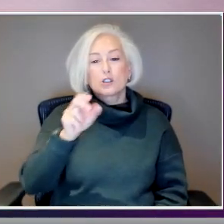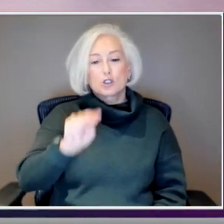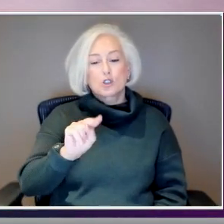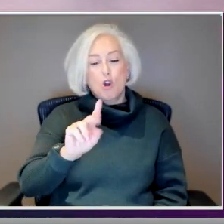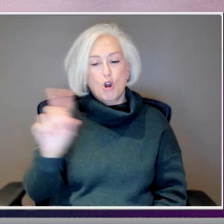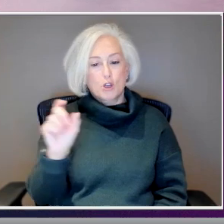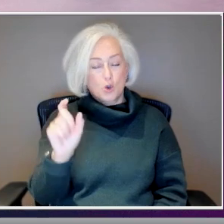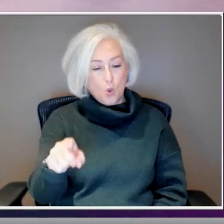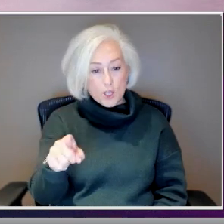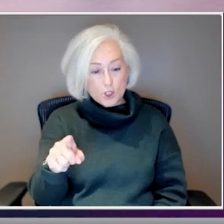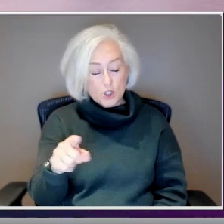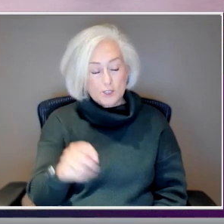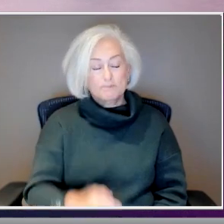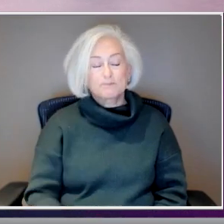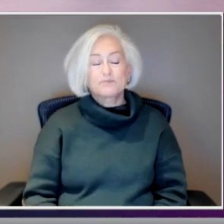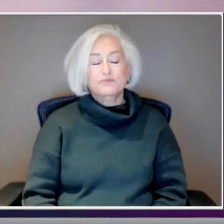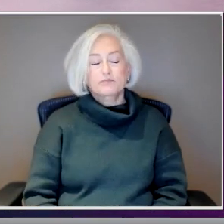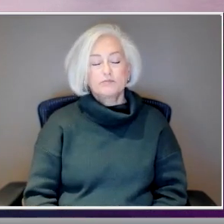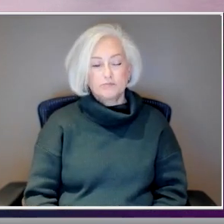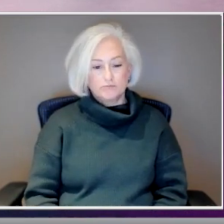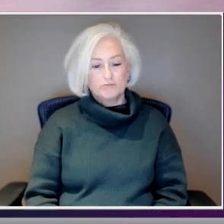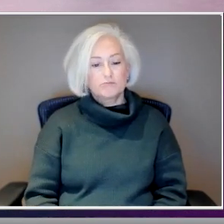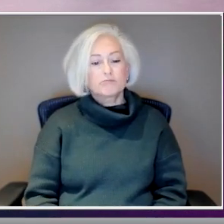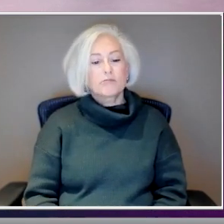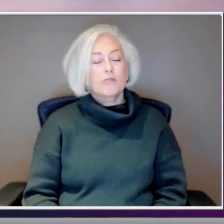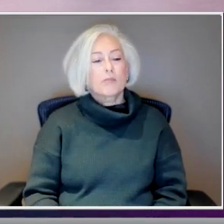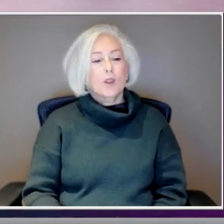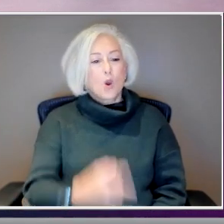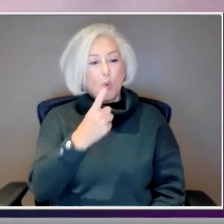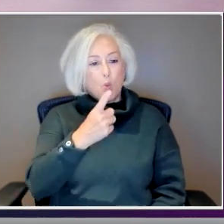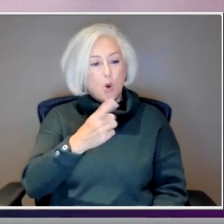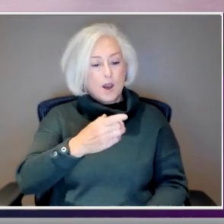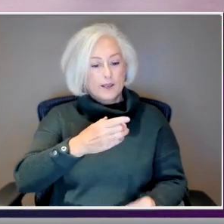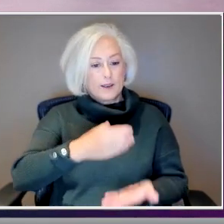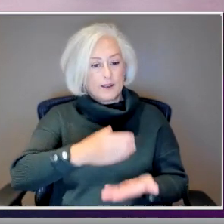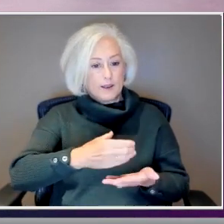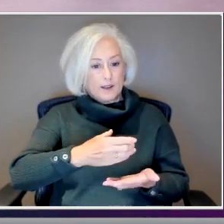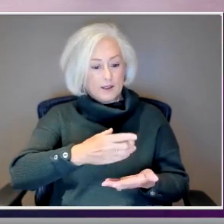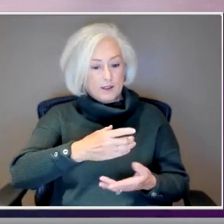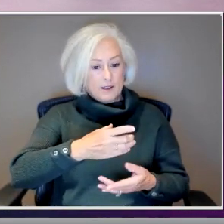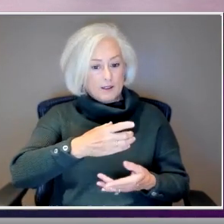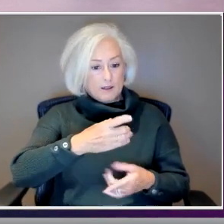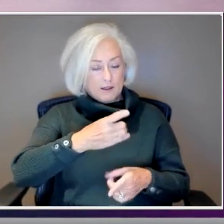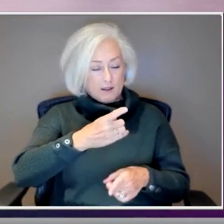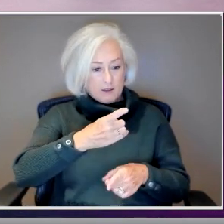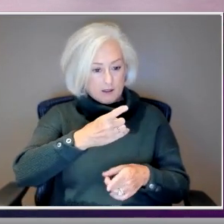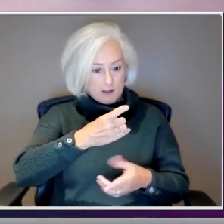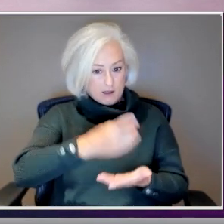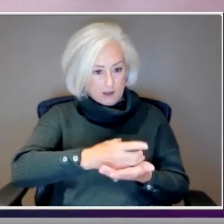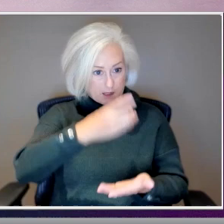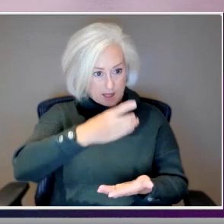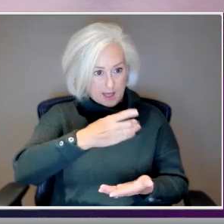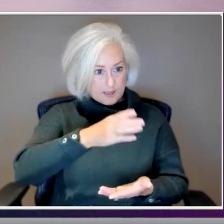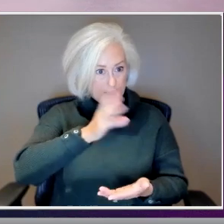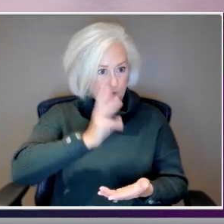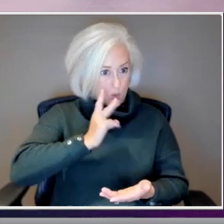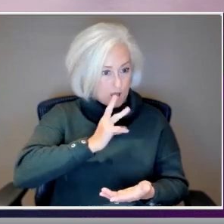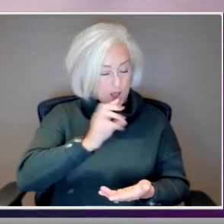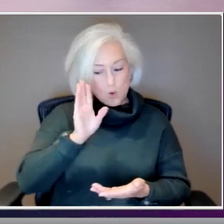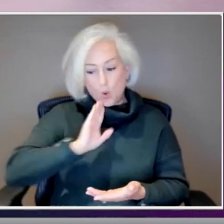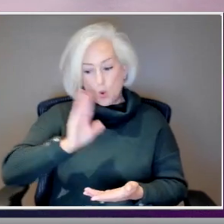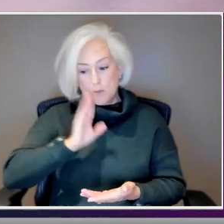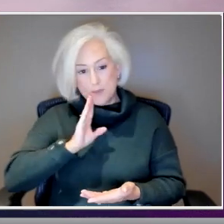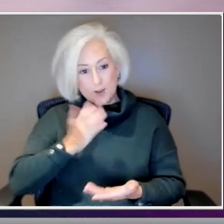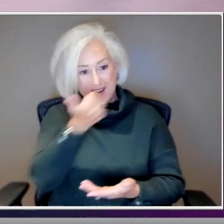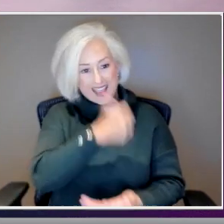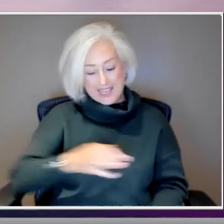Dr. Stanojevic, I'll take this one to you. Is one glass of wine a day or beer, one glass of beer a day, in any way beneficial for heart health? I